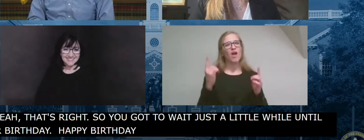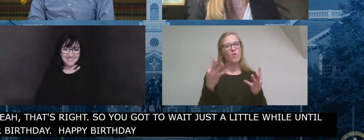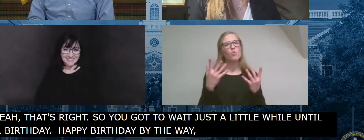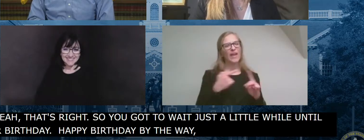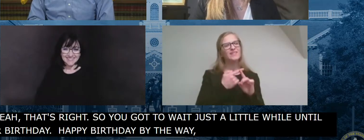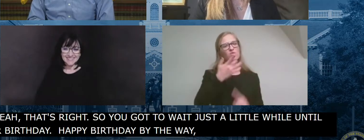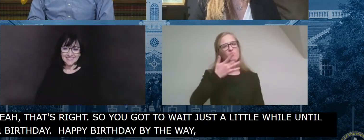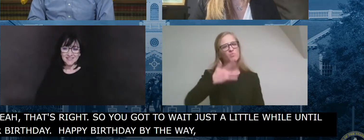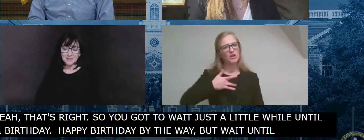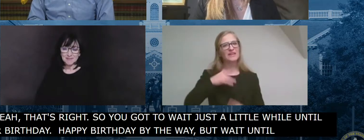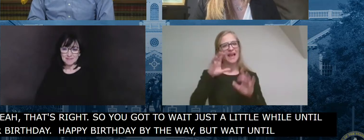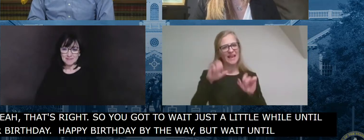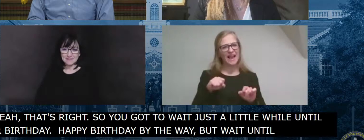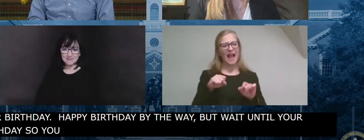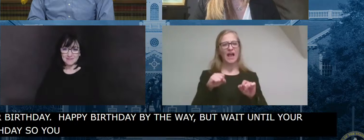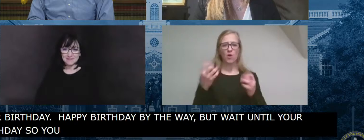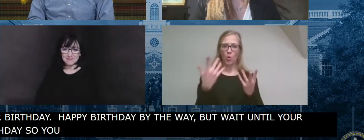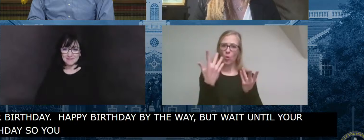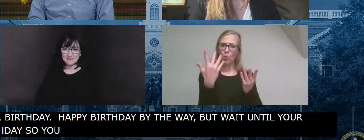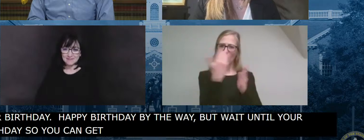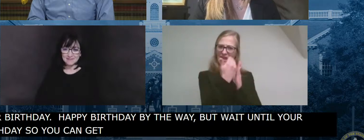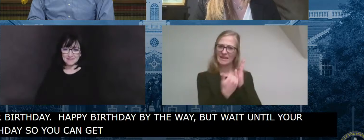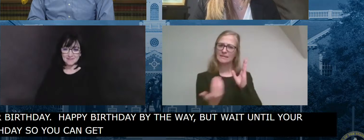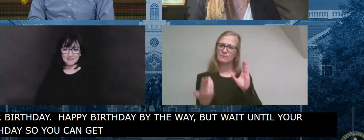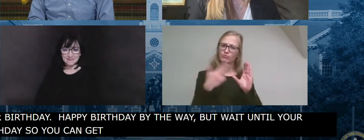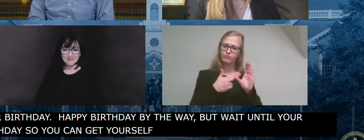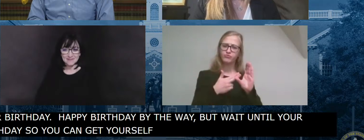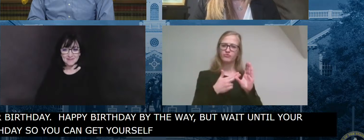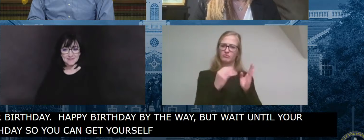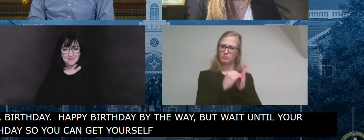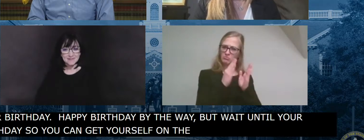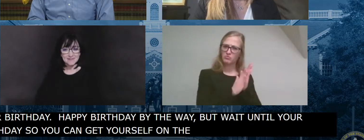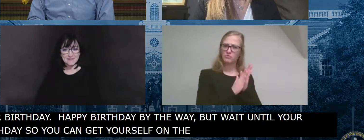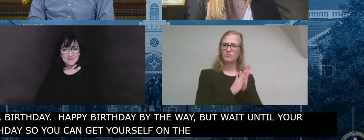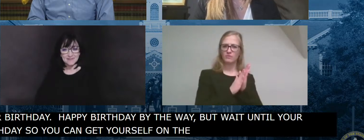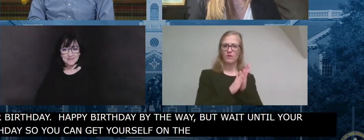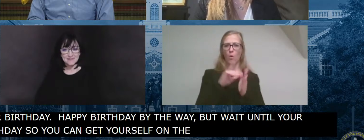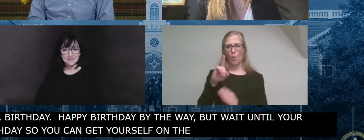birthday so that you can get yourself on the wait list as a 1B